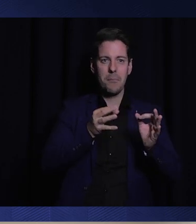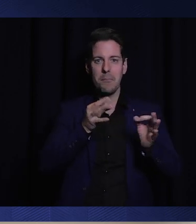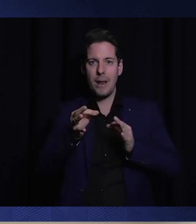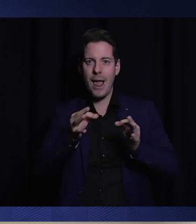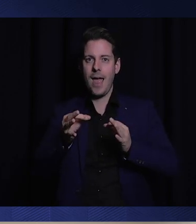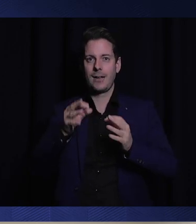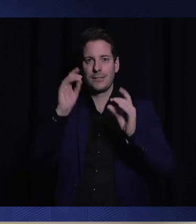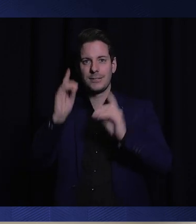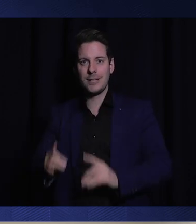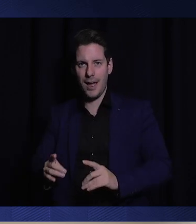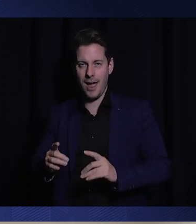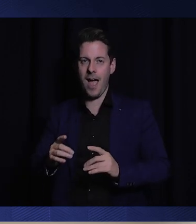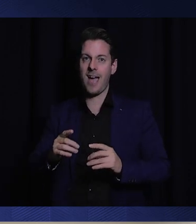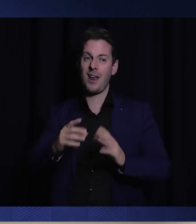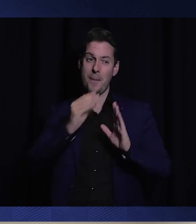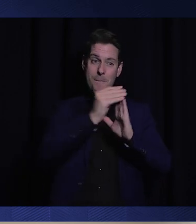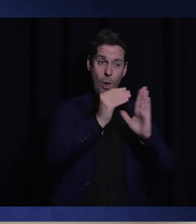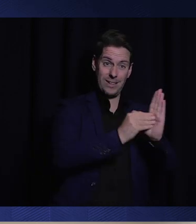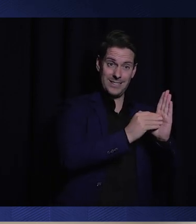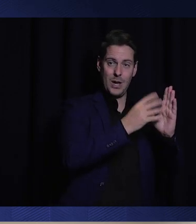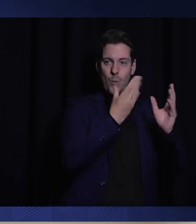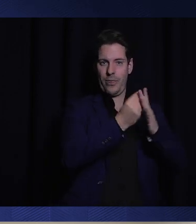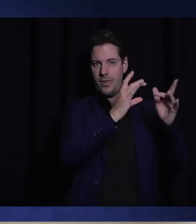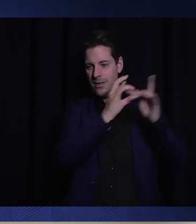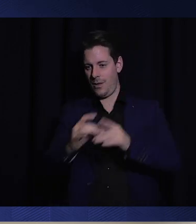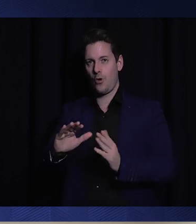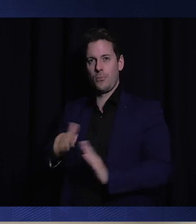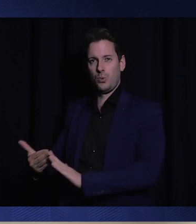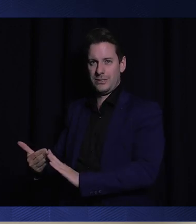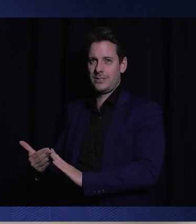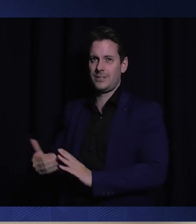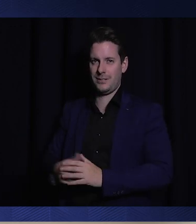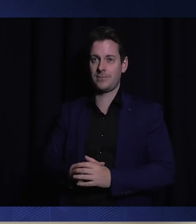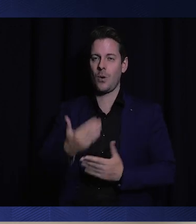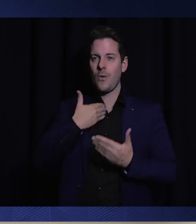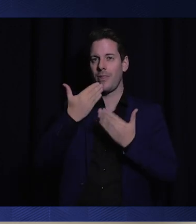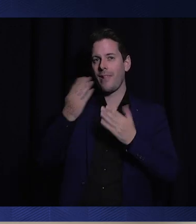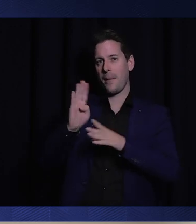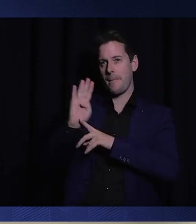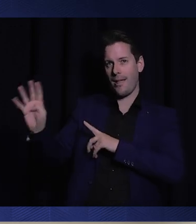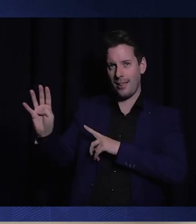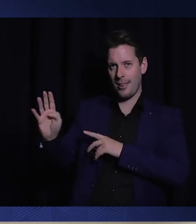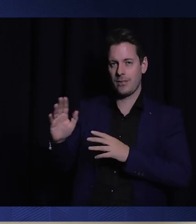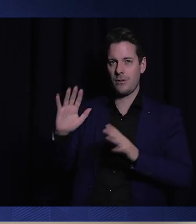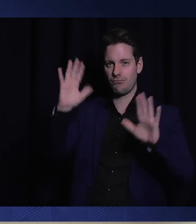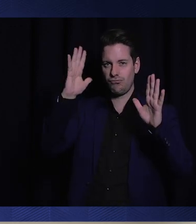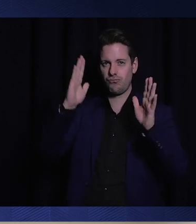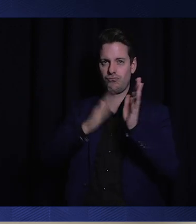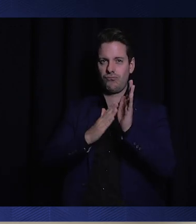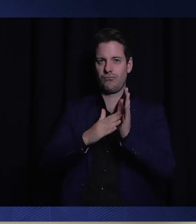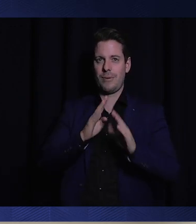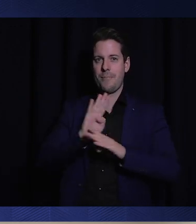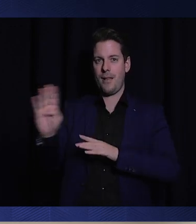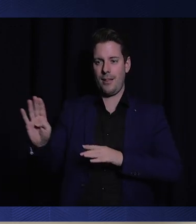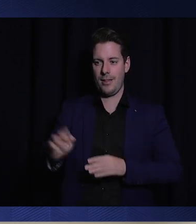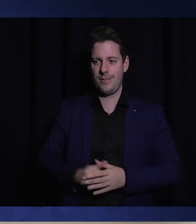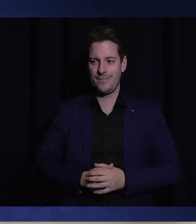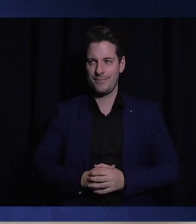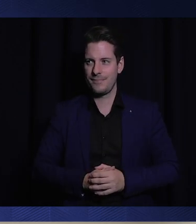have overcome those challenges in terms of practitioners and designers of those projects. Actually, right now within Thailand, we also